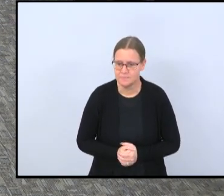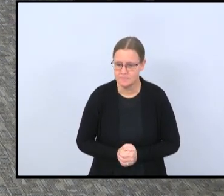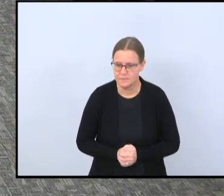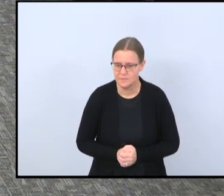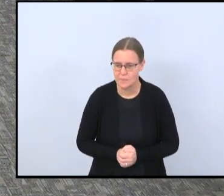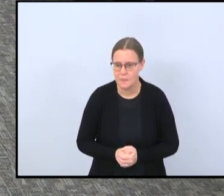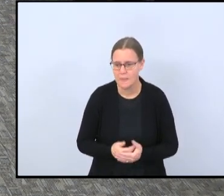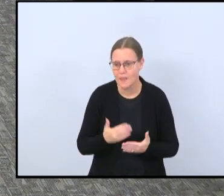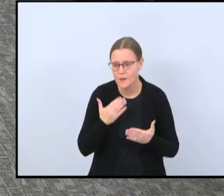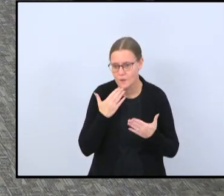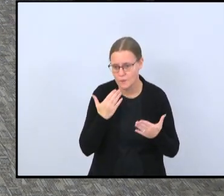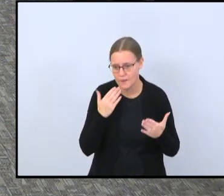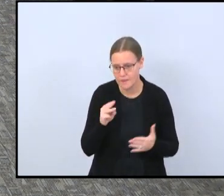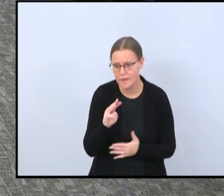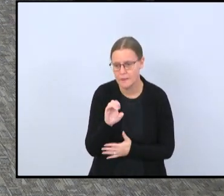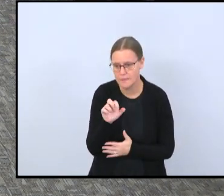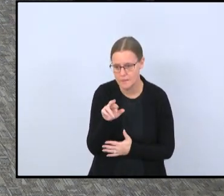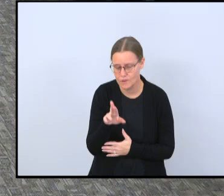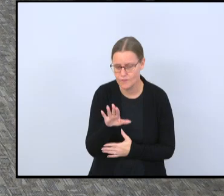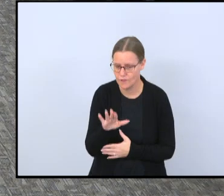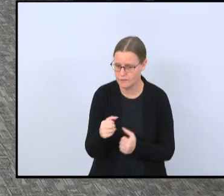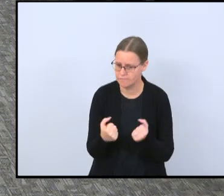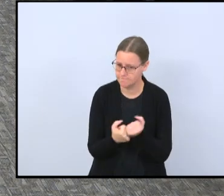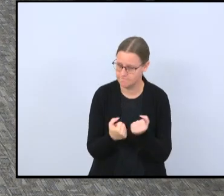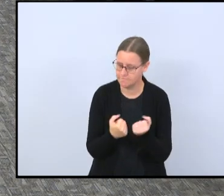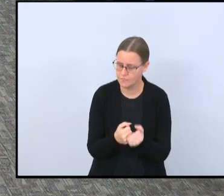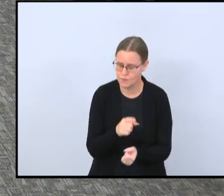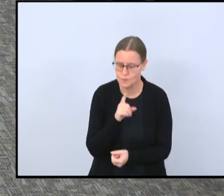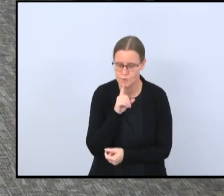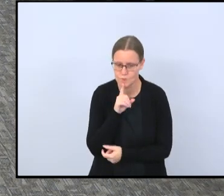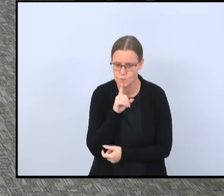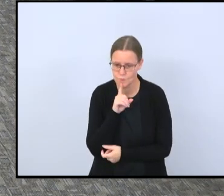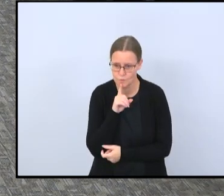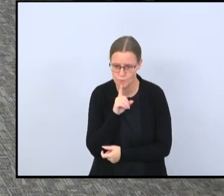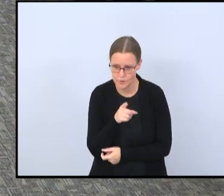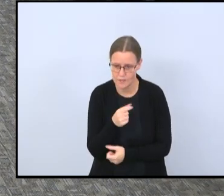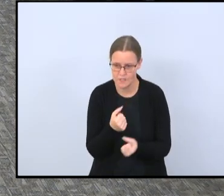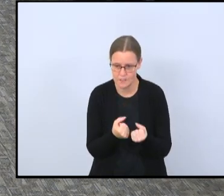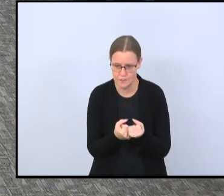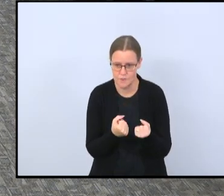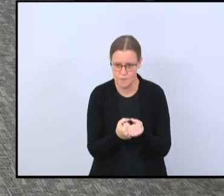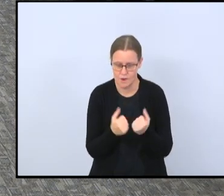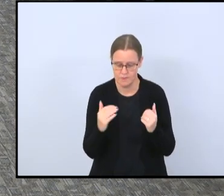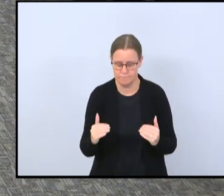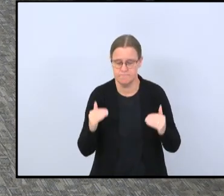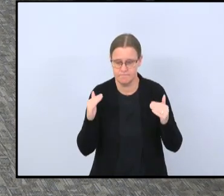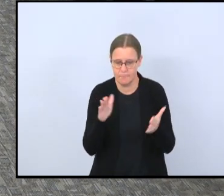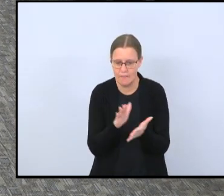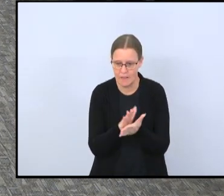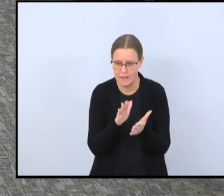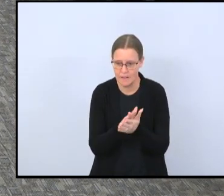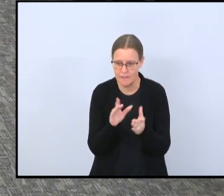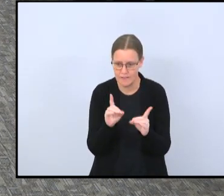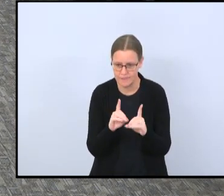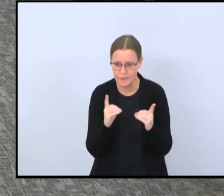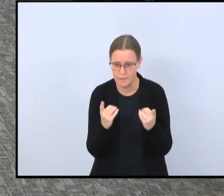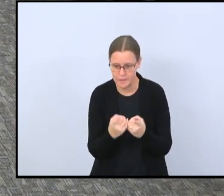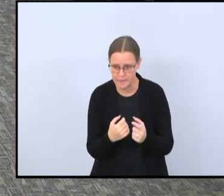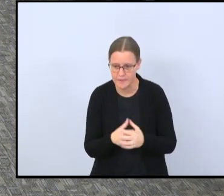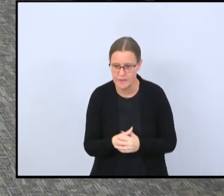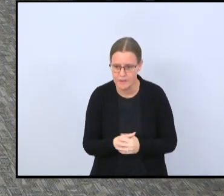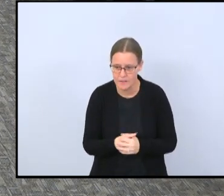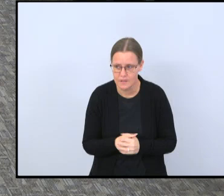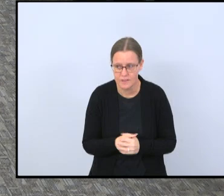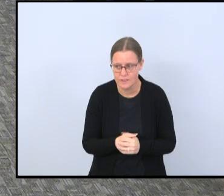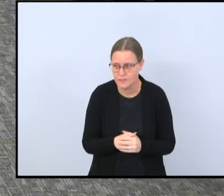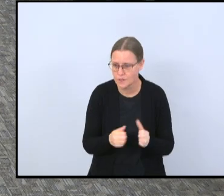we do thank Mrs. Miller for all of her support, because this is really supported heavily by the Advanced Academics Department, and Mrs. Miller heads that up. So